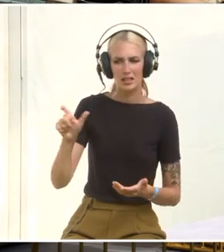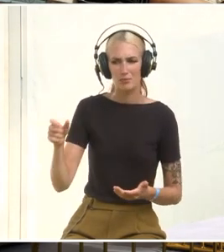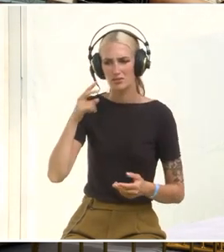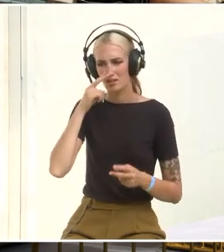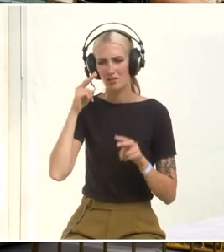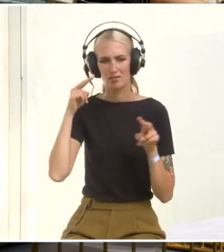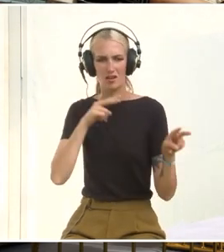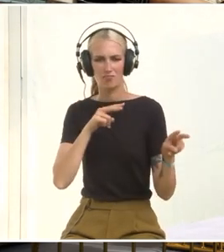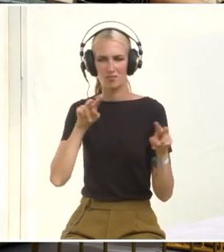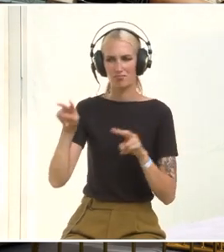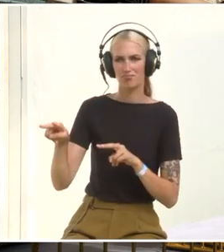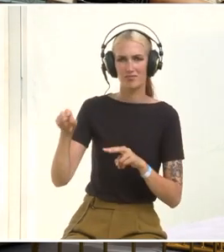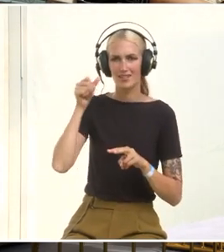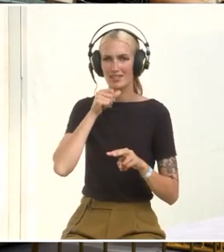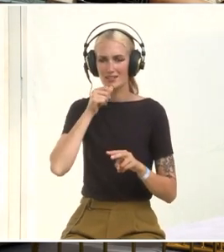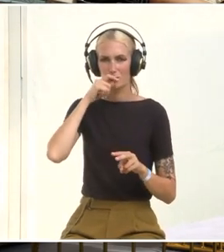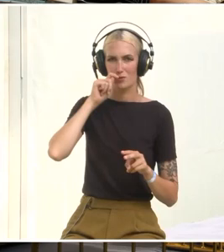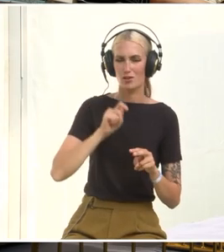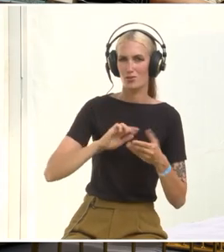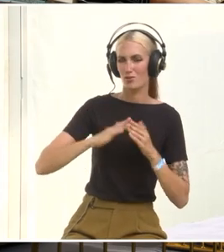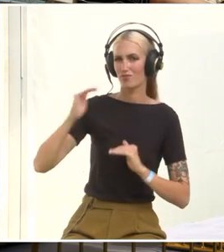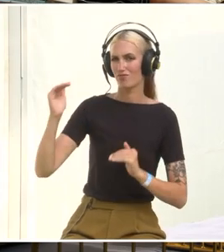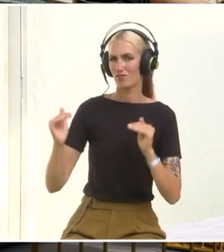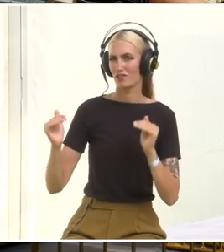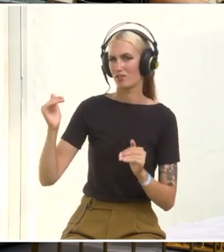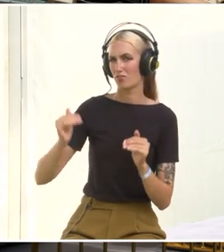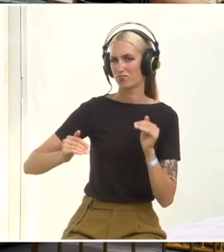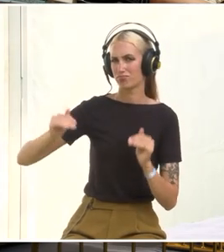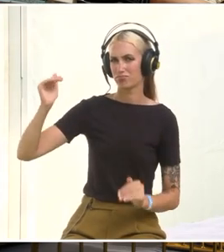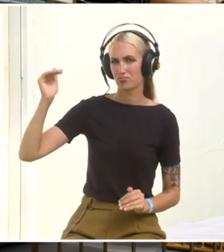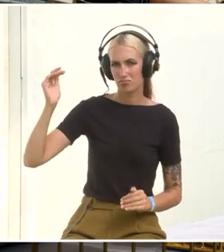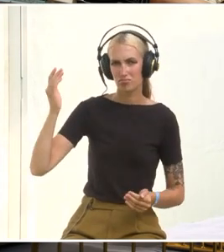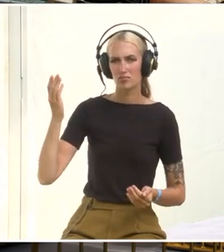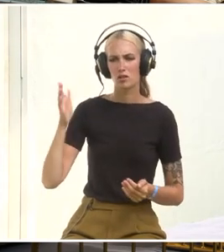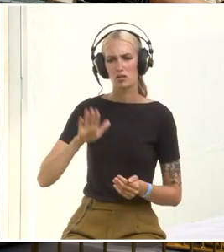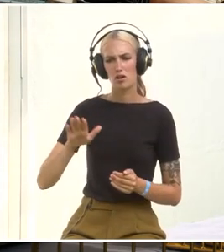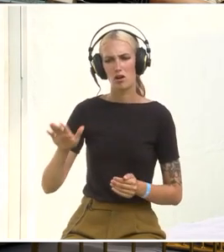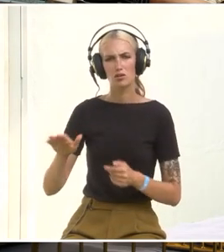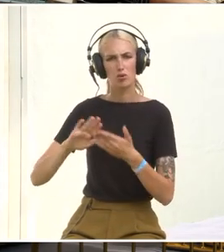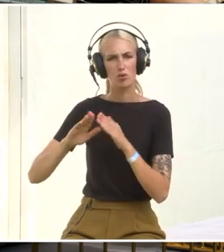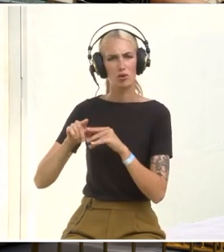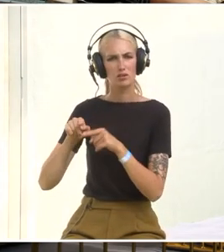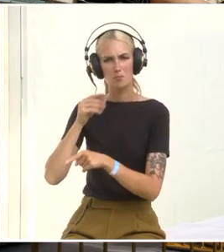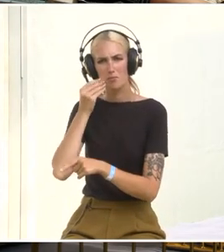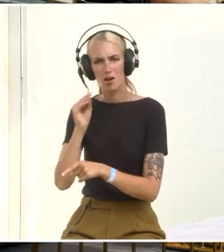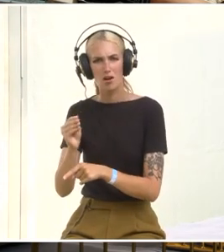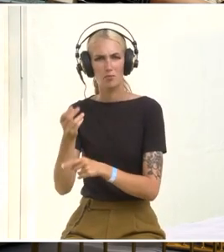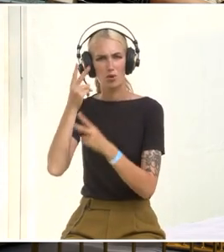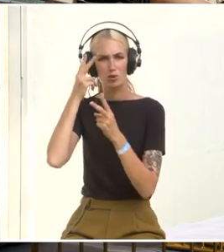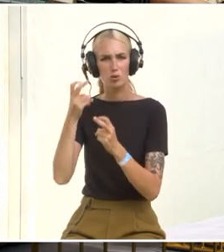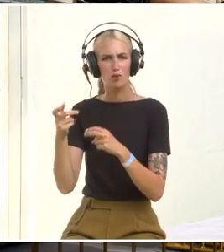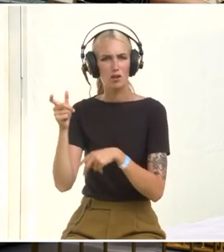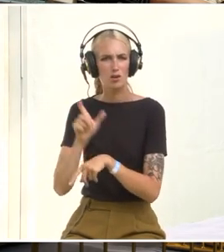situation here and what is the situation there, and they are have more security to have the kids here in the schools than there. So it's